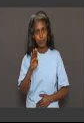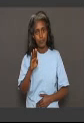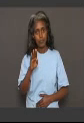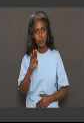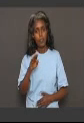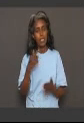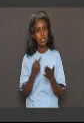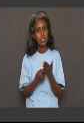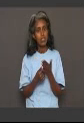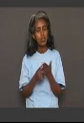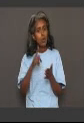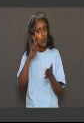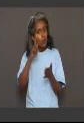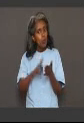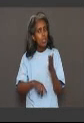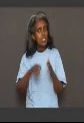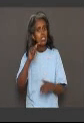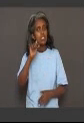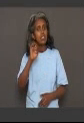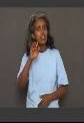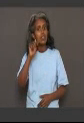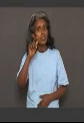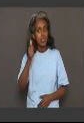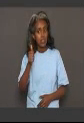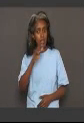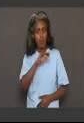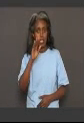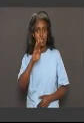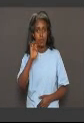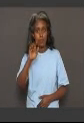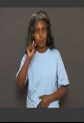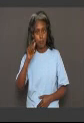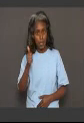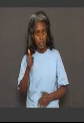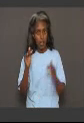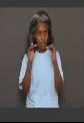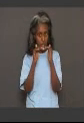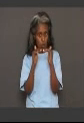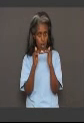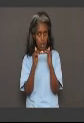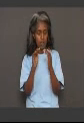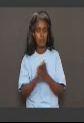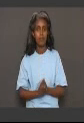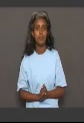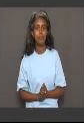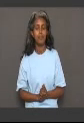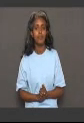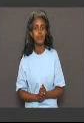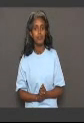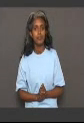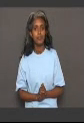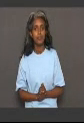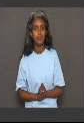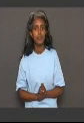A over B, then what does theta plus beta